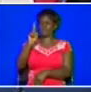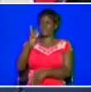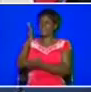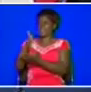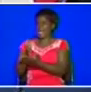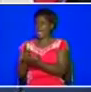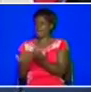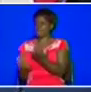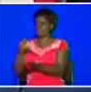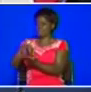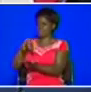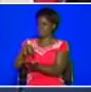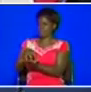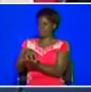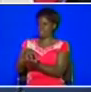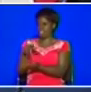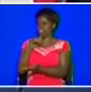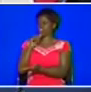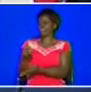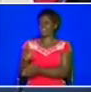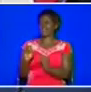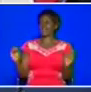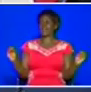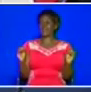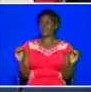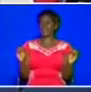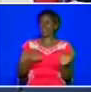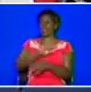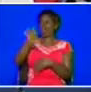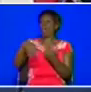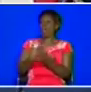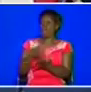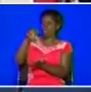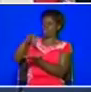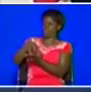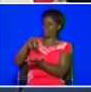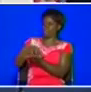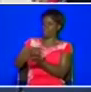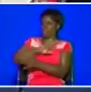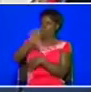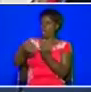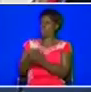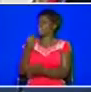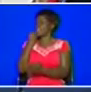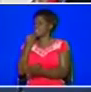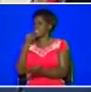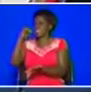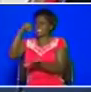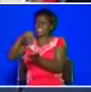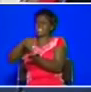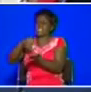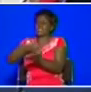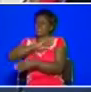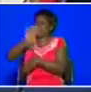people who eat. And we are saying there is no such thing. All right. So we're all baking the cake. We are all baking the cake. And then we will all eat it together. And we must include, and